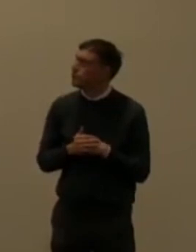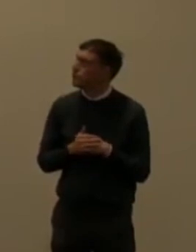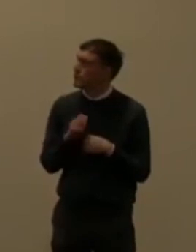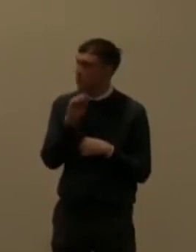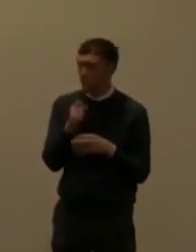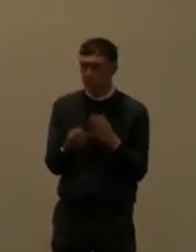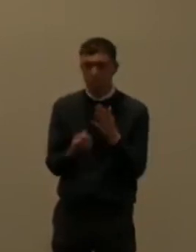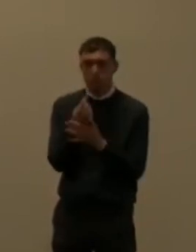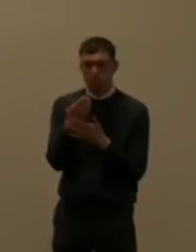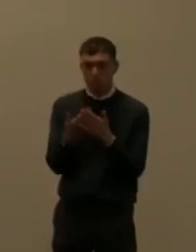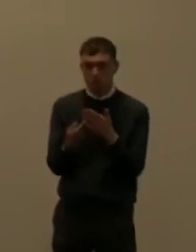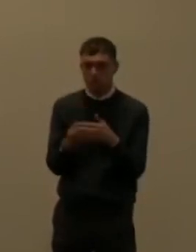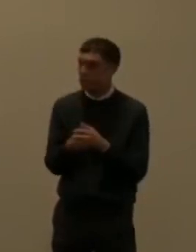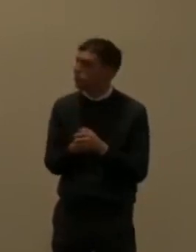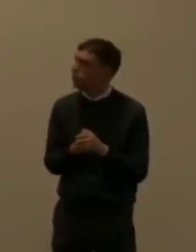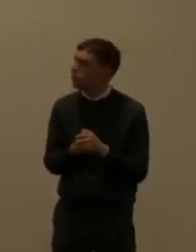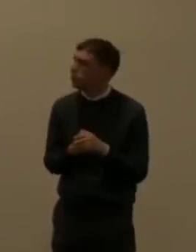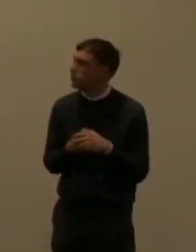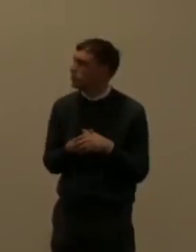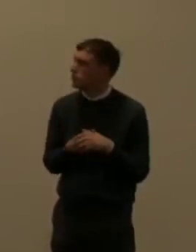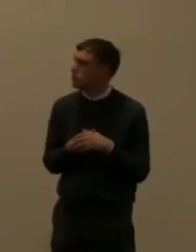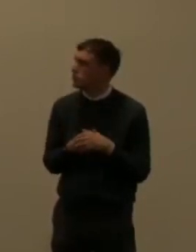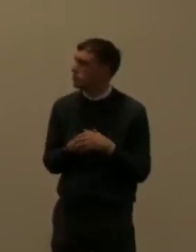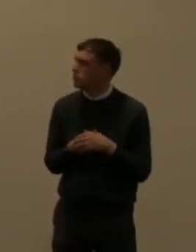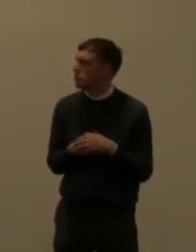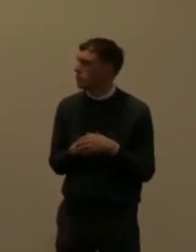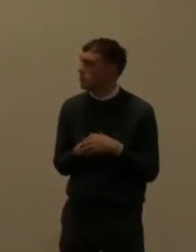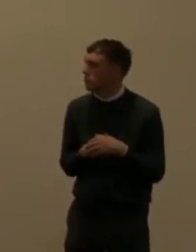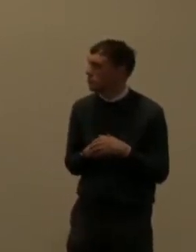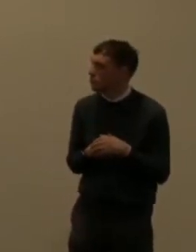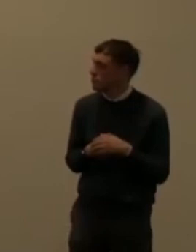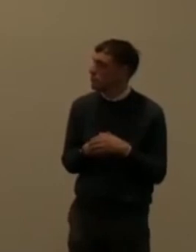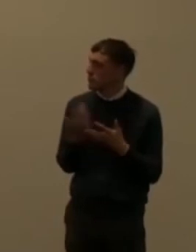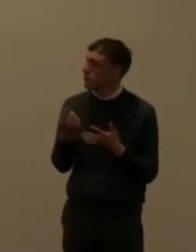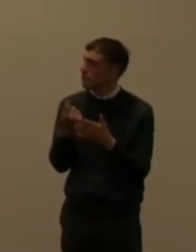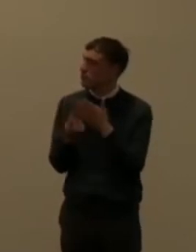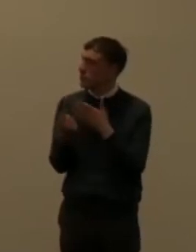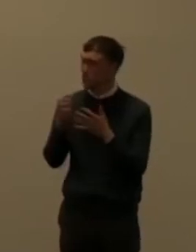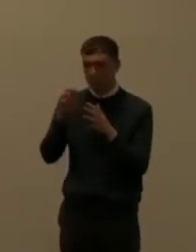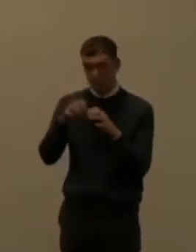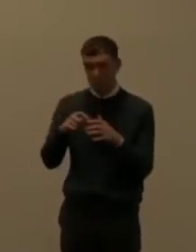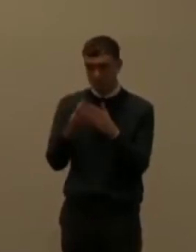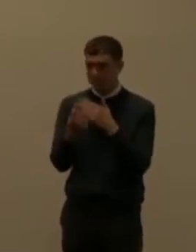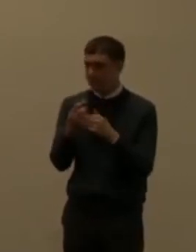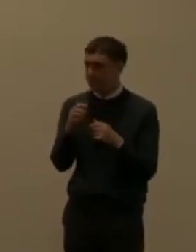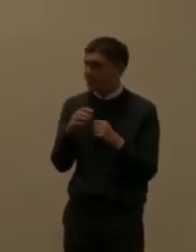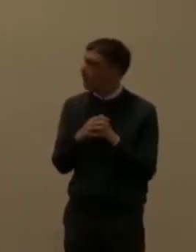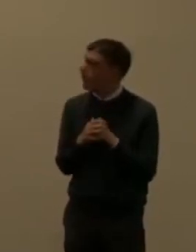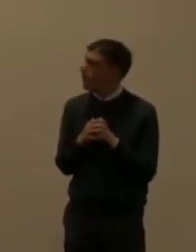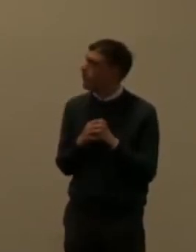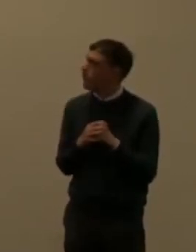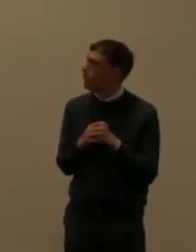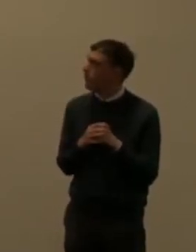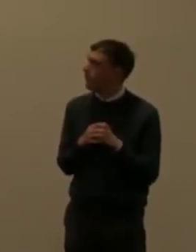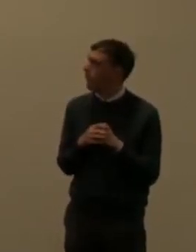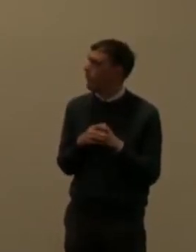trigger the test. As you can see, it's filling the different automatically the different fields, and